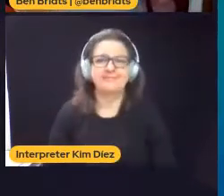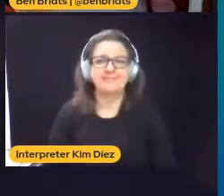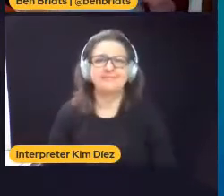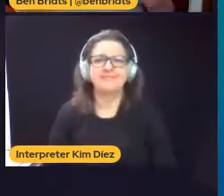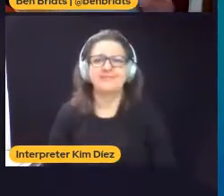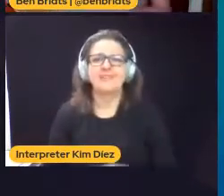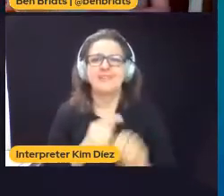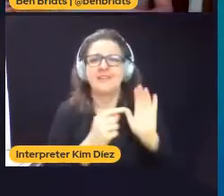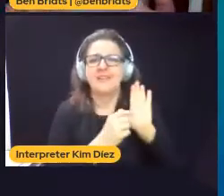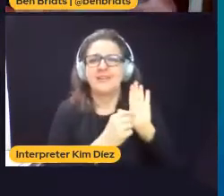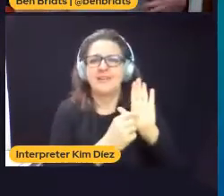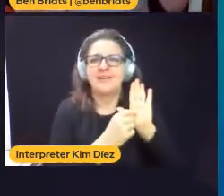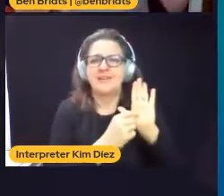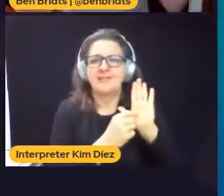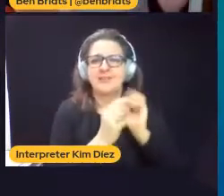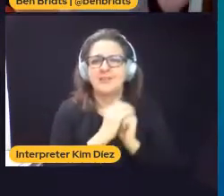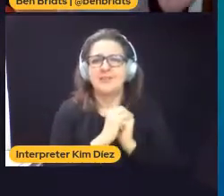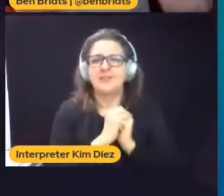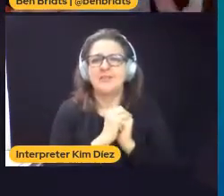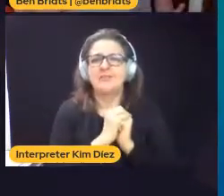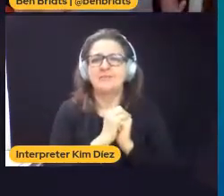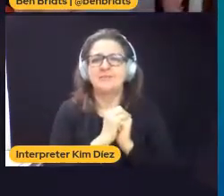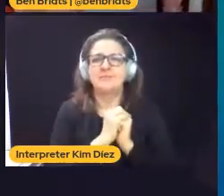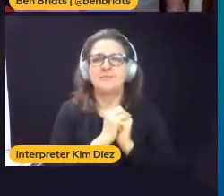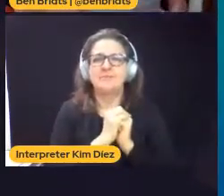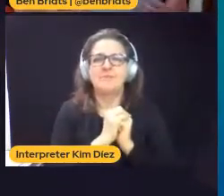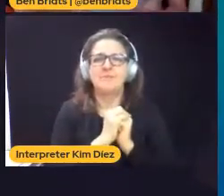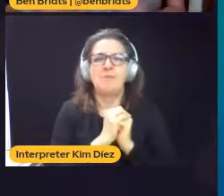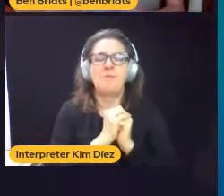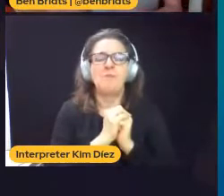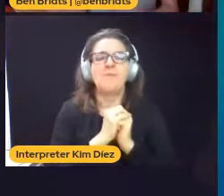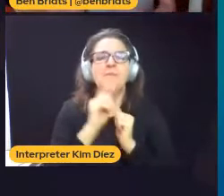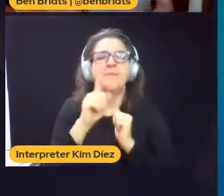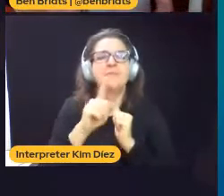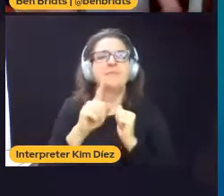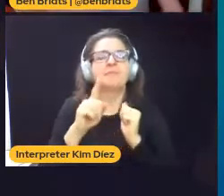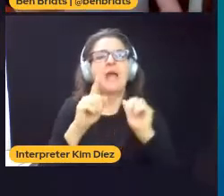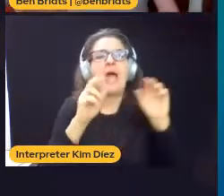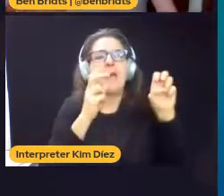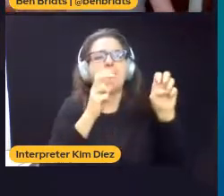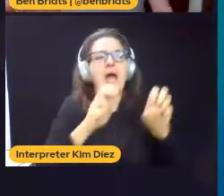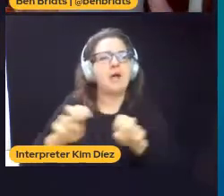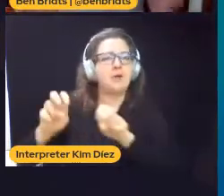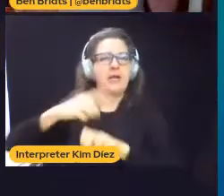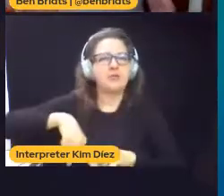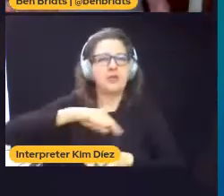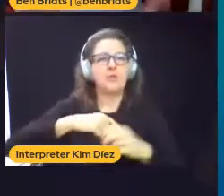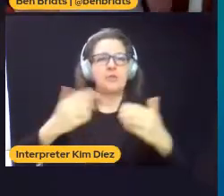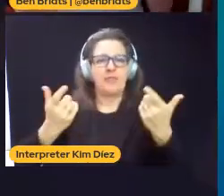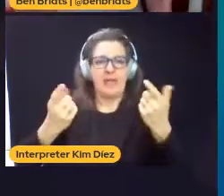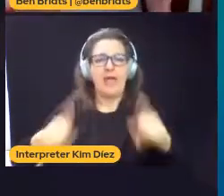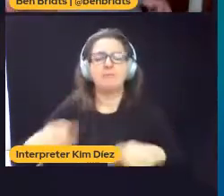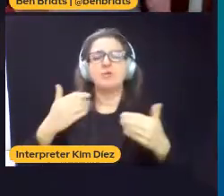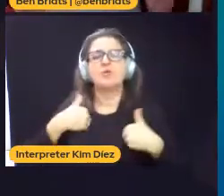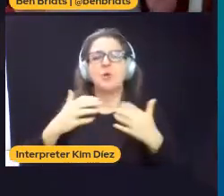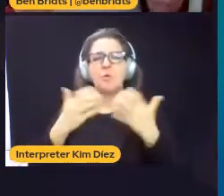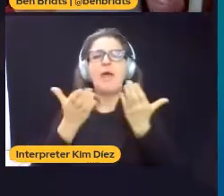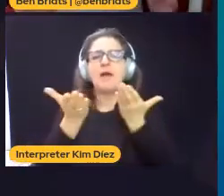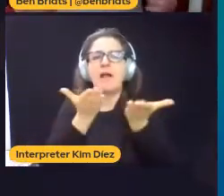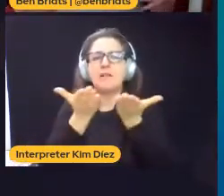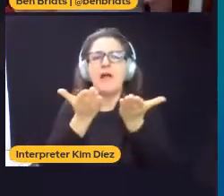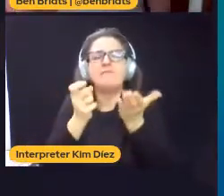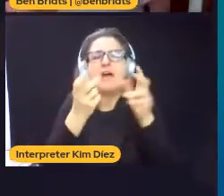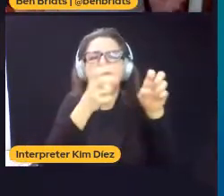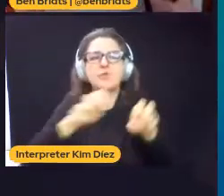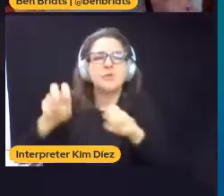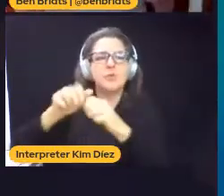going to be looking at is a migration that happened. So we had a lot of servers that had to move to AWS. It was